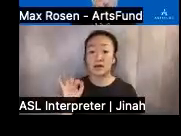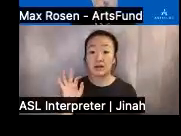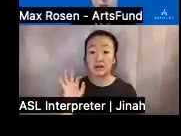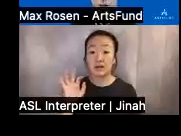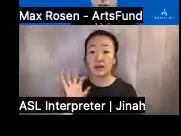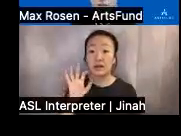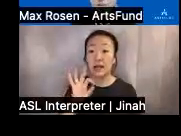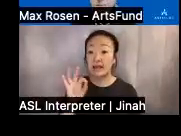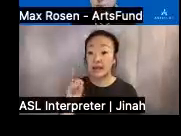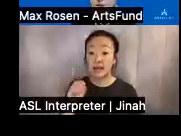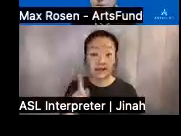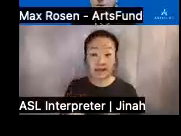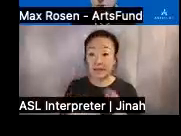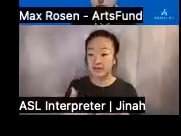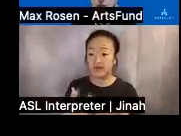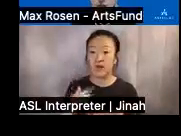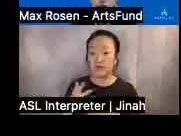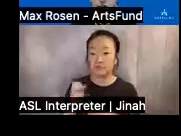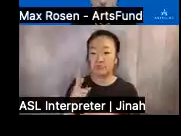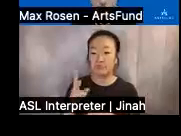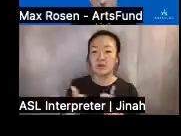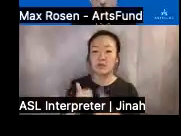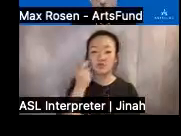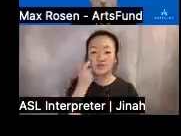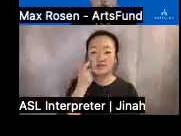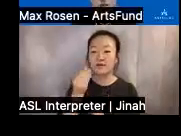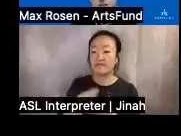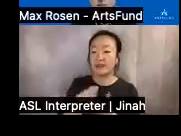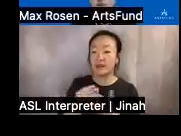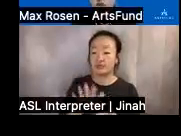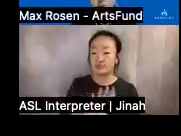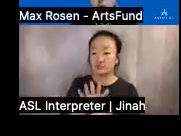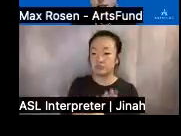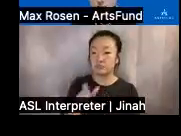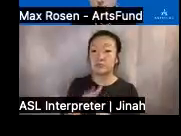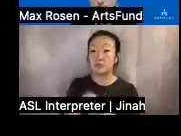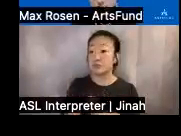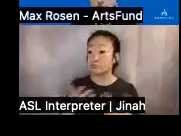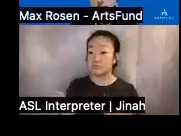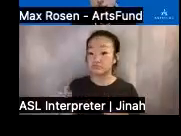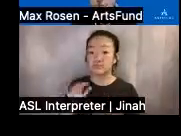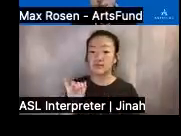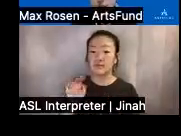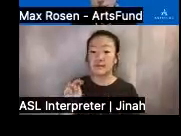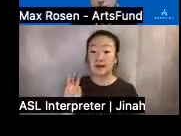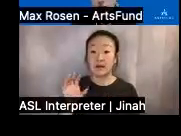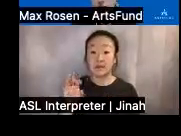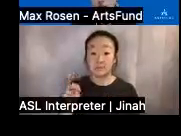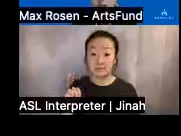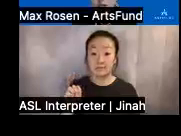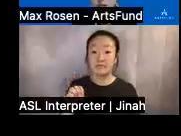990, we ask that you upload your most recent financial documents. This should include an income statement, a balance